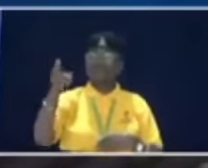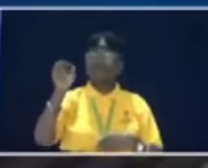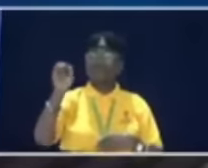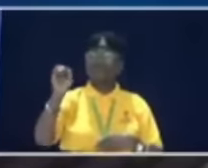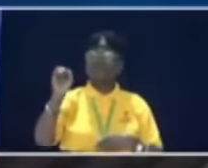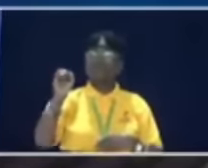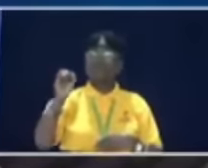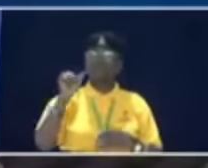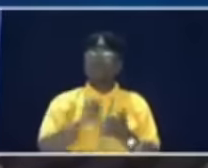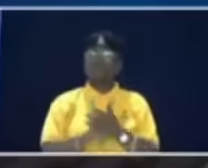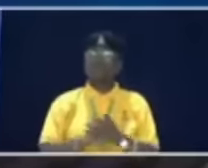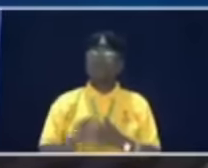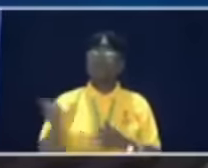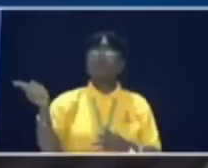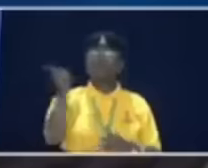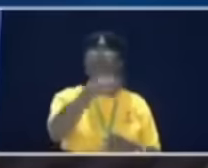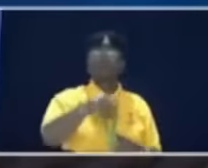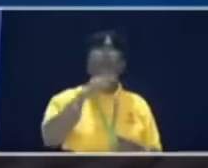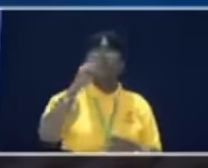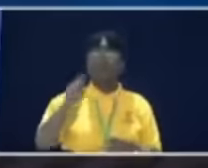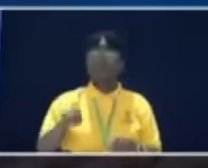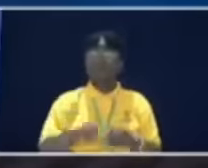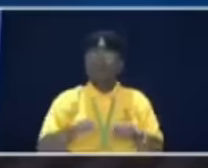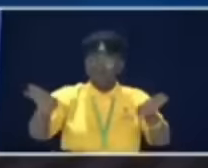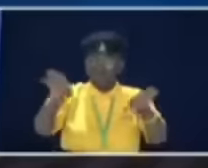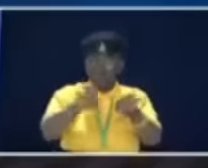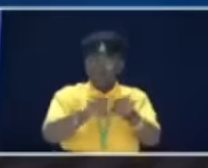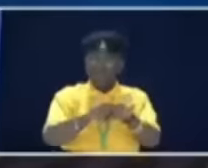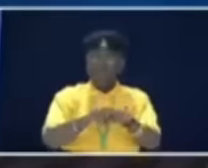that we are so close and yet so far,